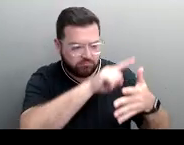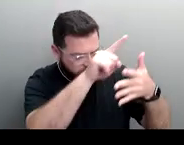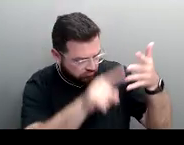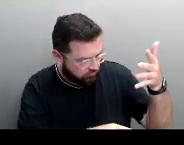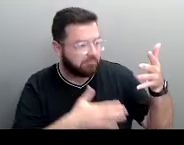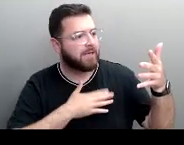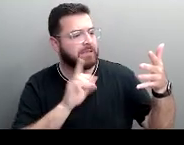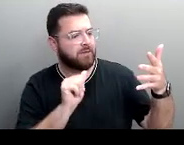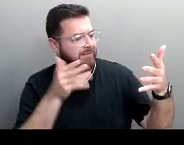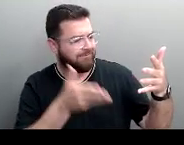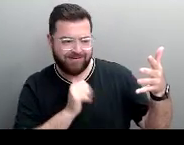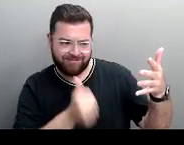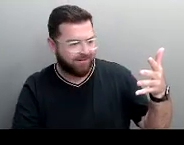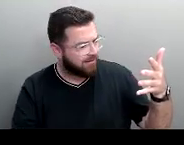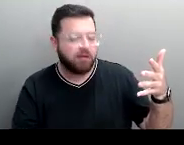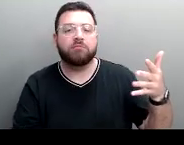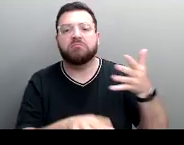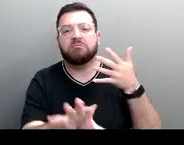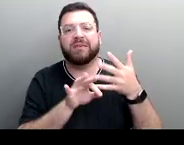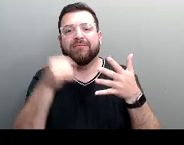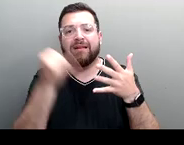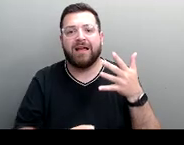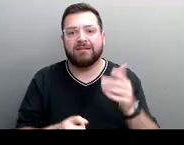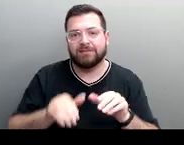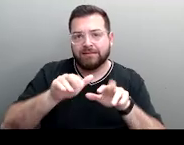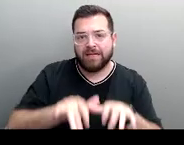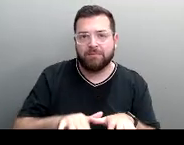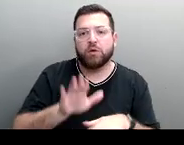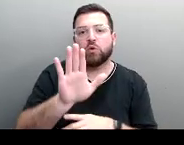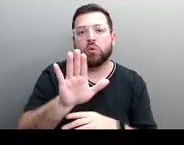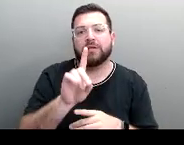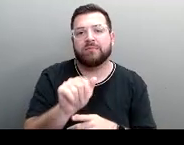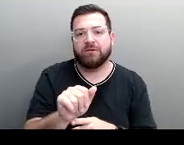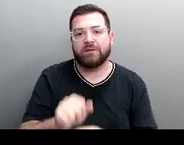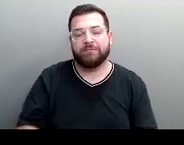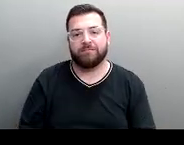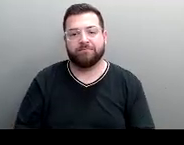list, you would select the last box and type in what applies to you in the box.